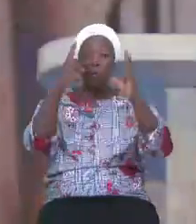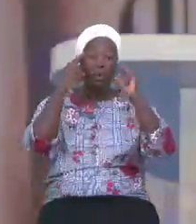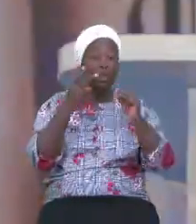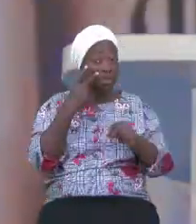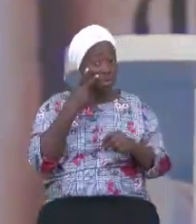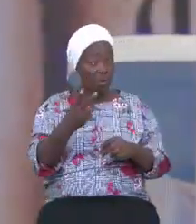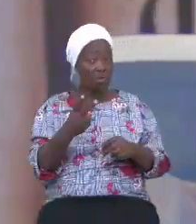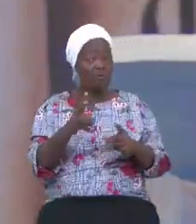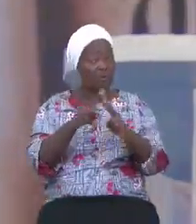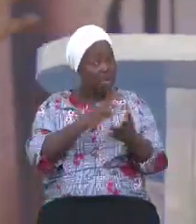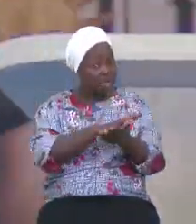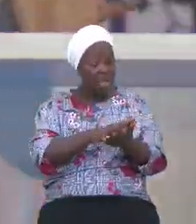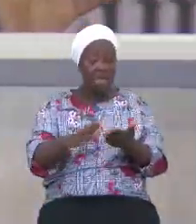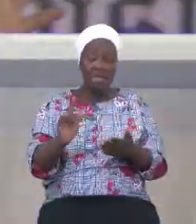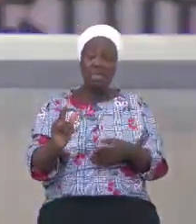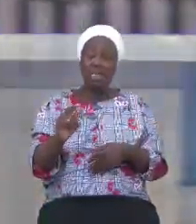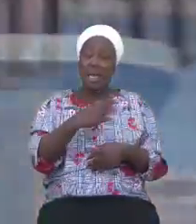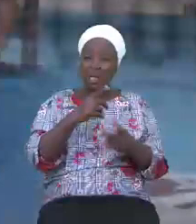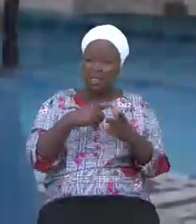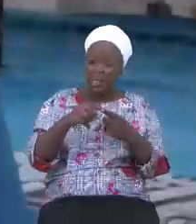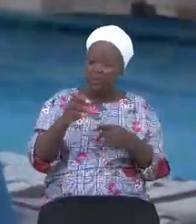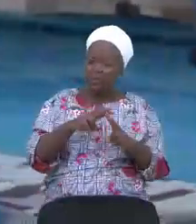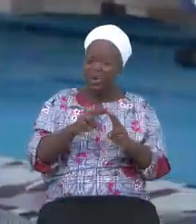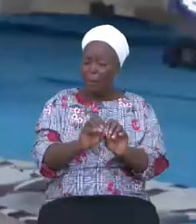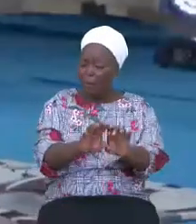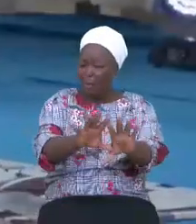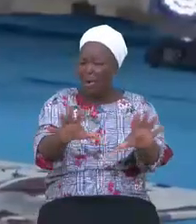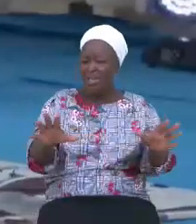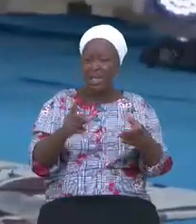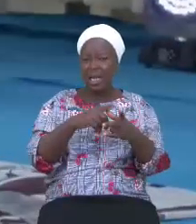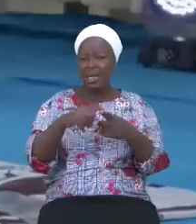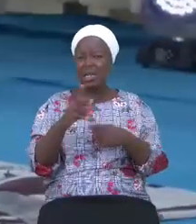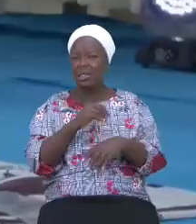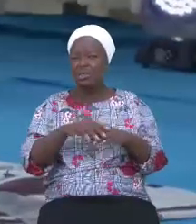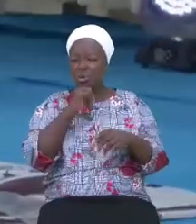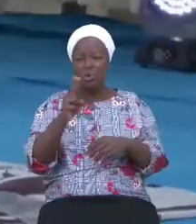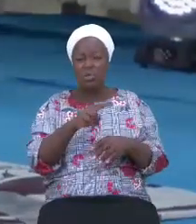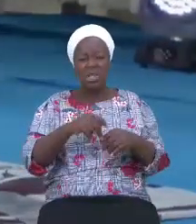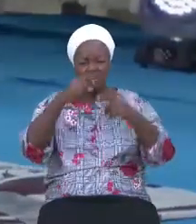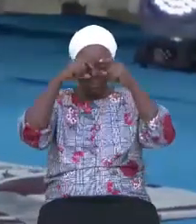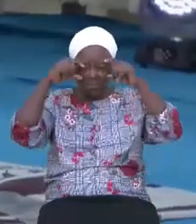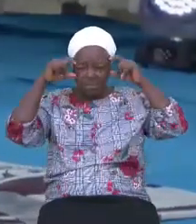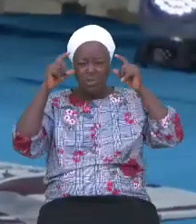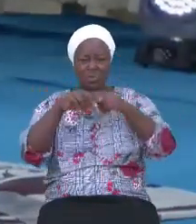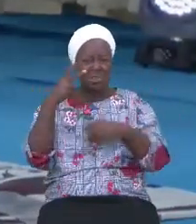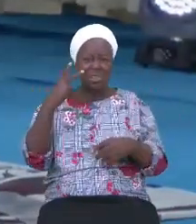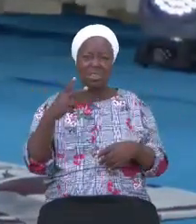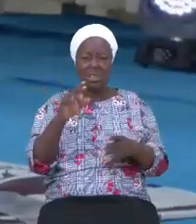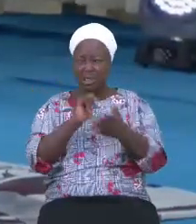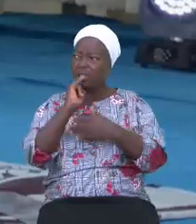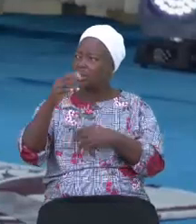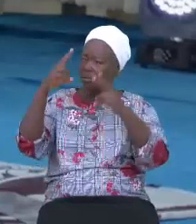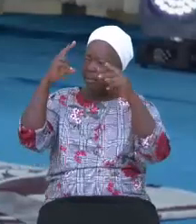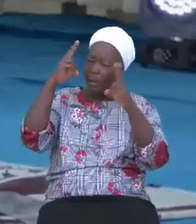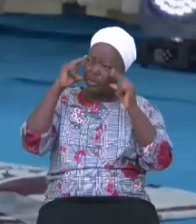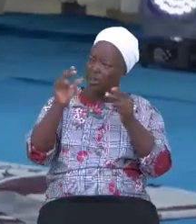very clearly, and then so bright. He didn't need eyeglasses to see him. That's Moses.